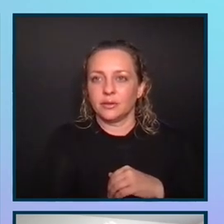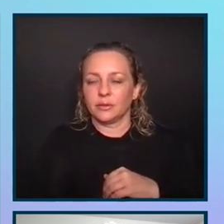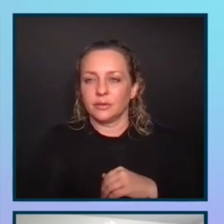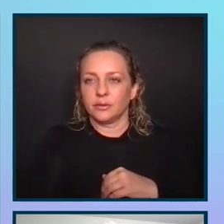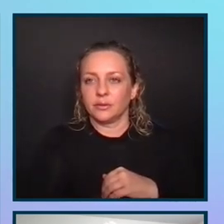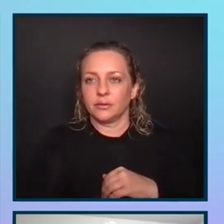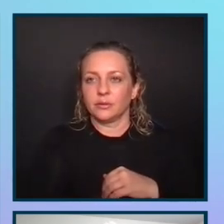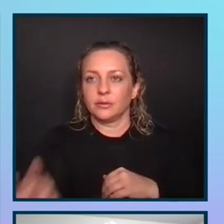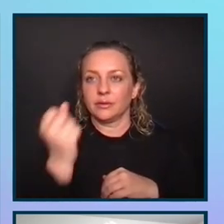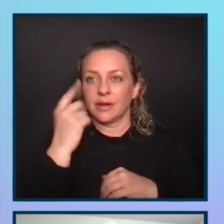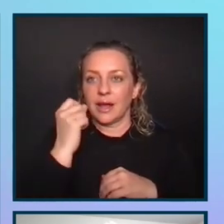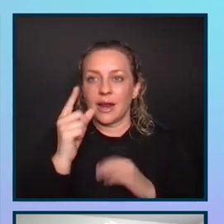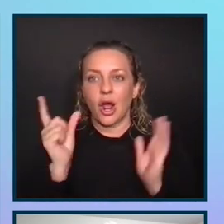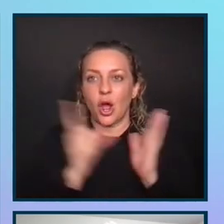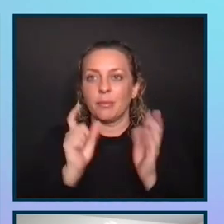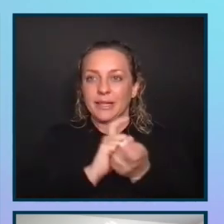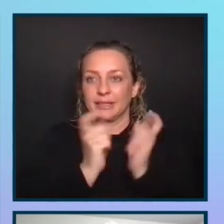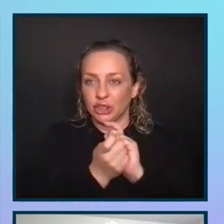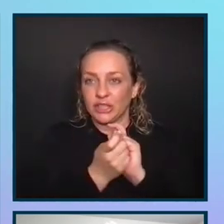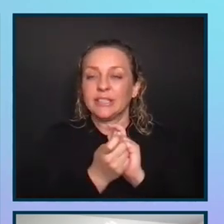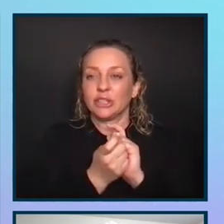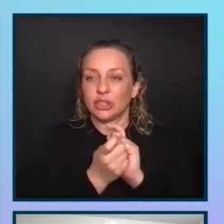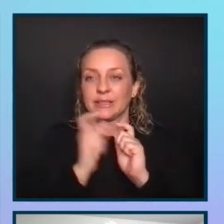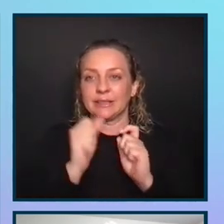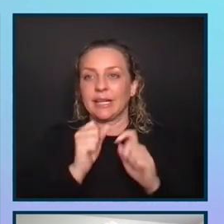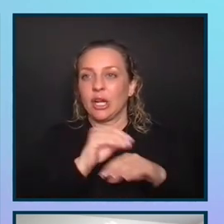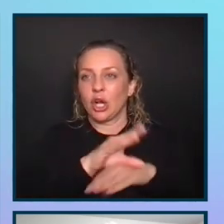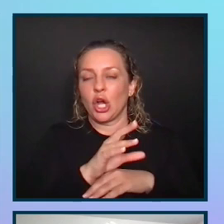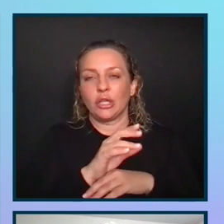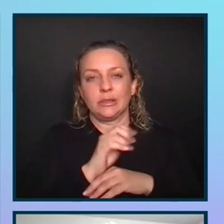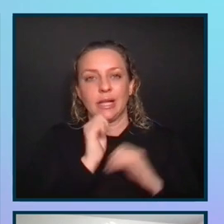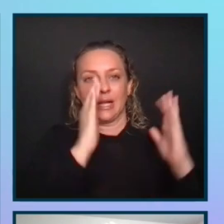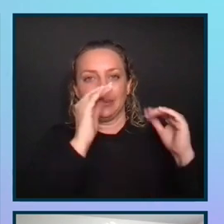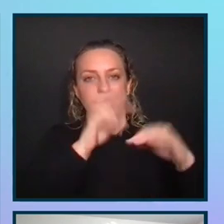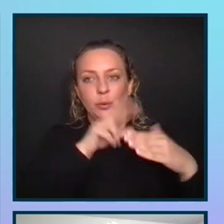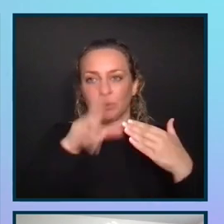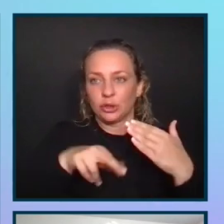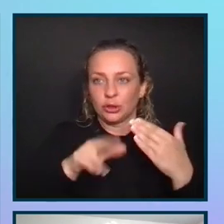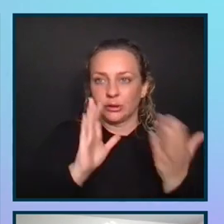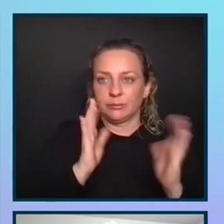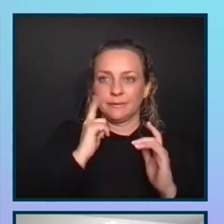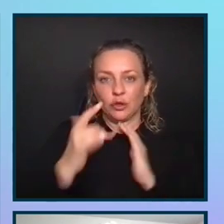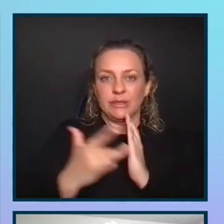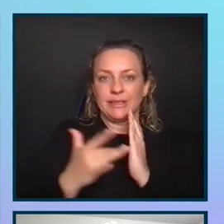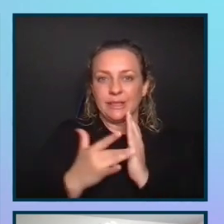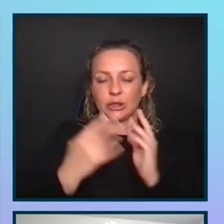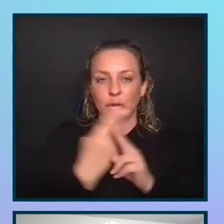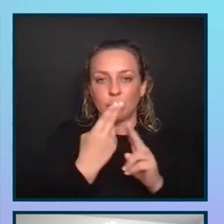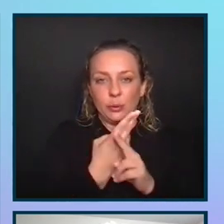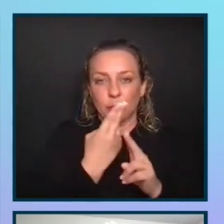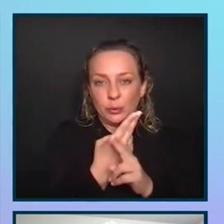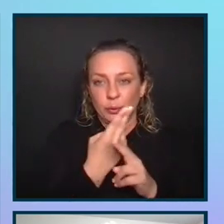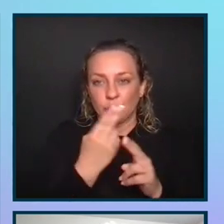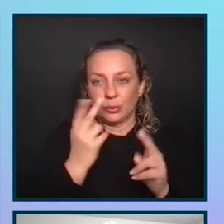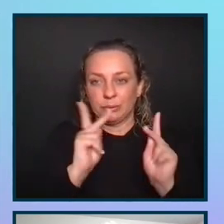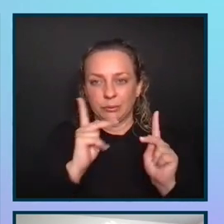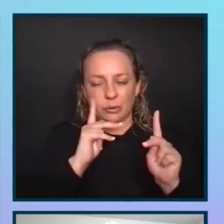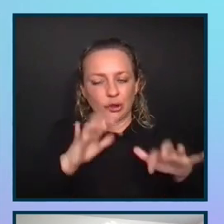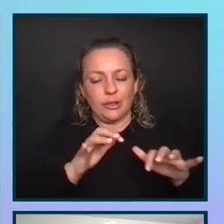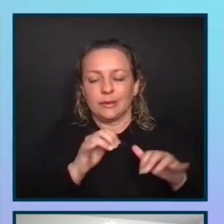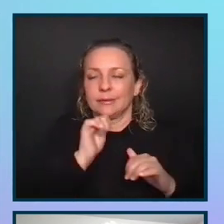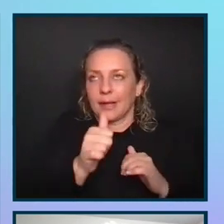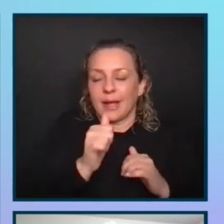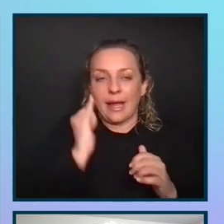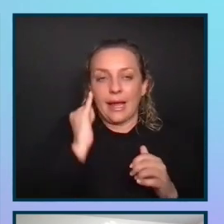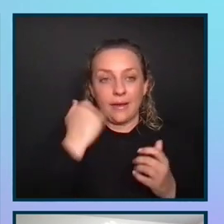And automated changes to code can cause unexpected results for assistive technology users. This shouldn't surprise anyone. Whenever we change